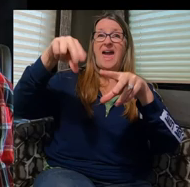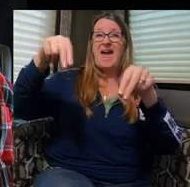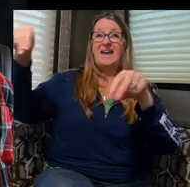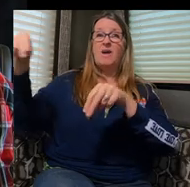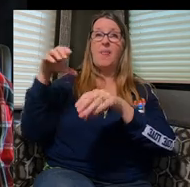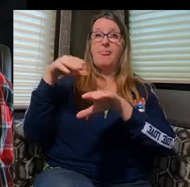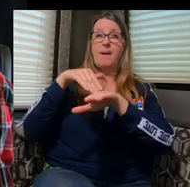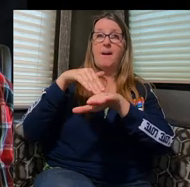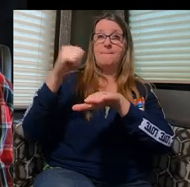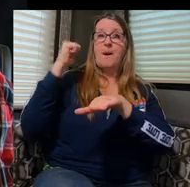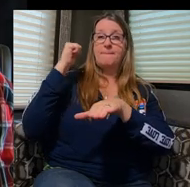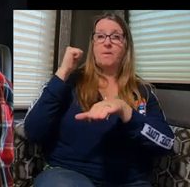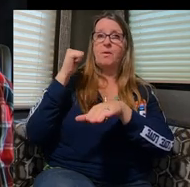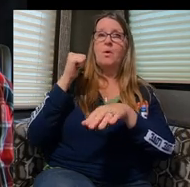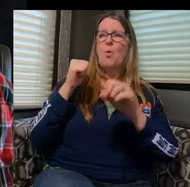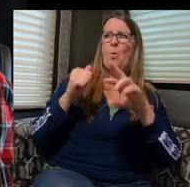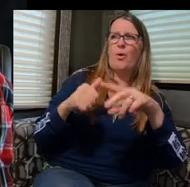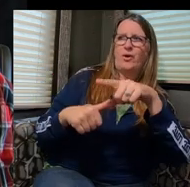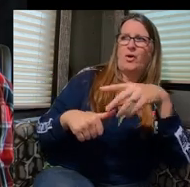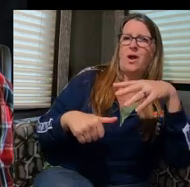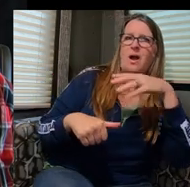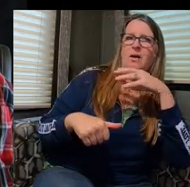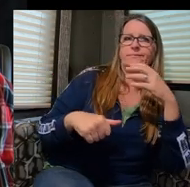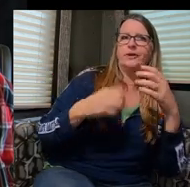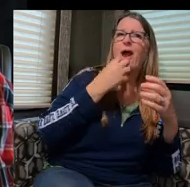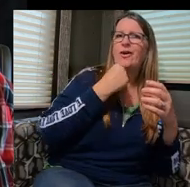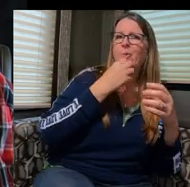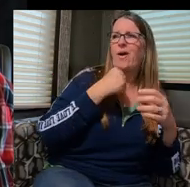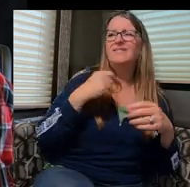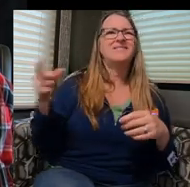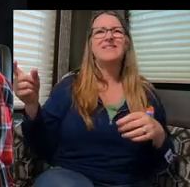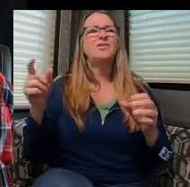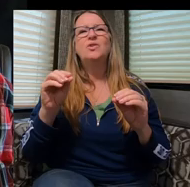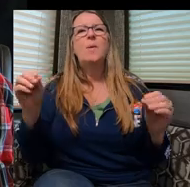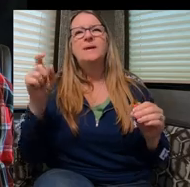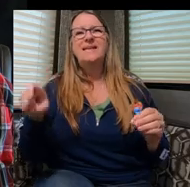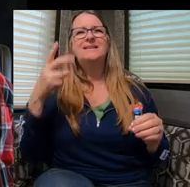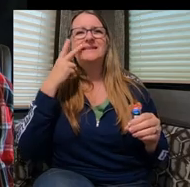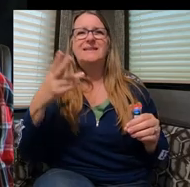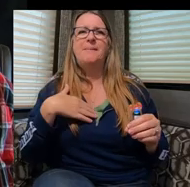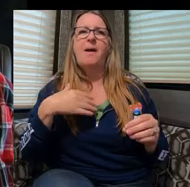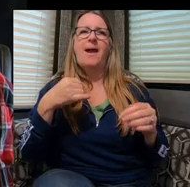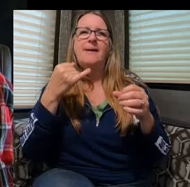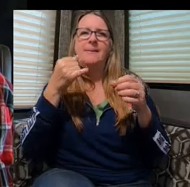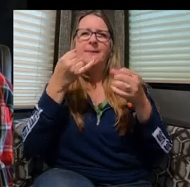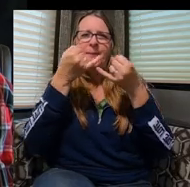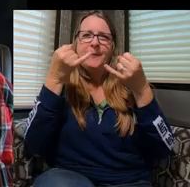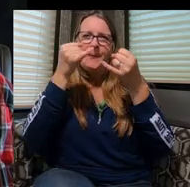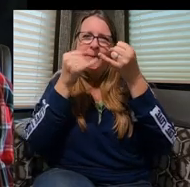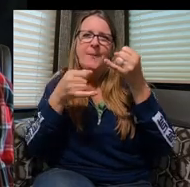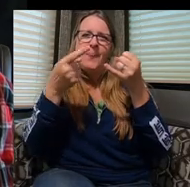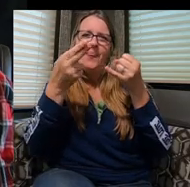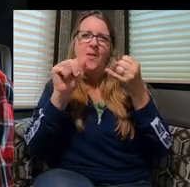the bumper. Or your underwear. You won't put your underwear Yeah, I don't put my underwear. That's just not, nobody needs to see that. My little tiny